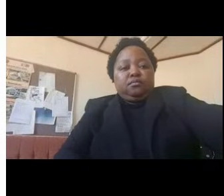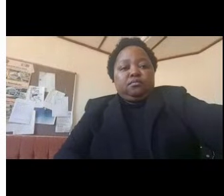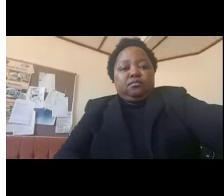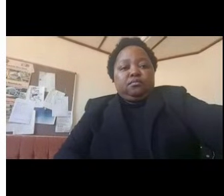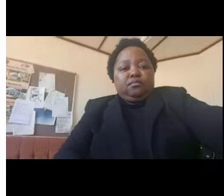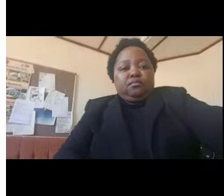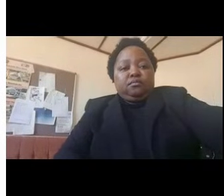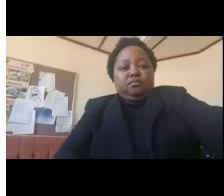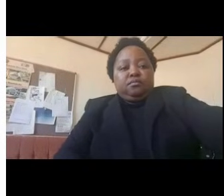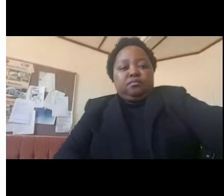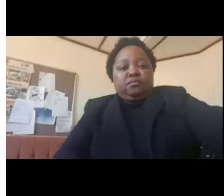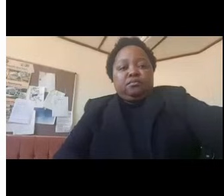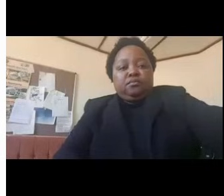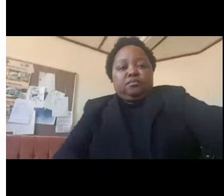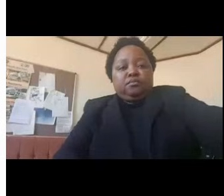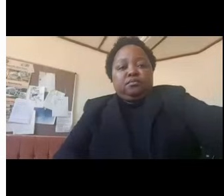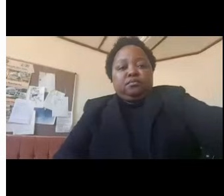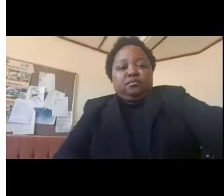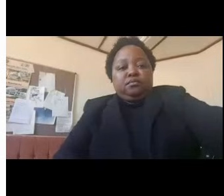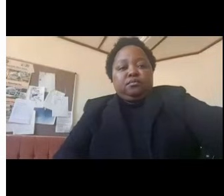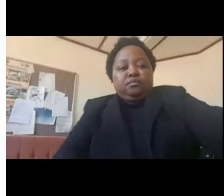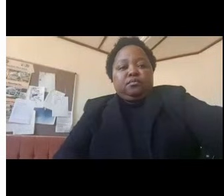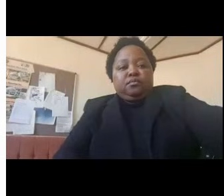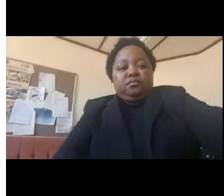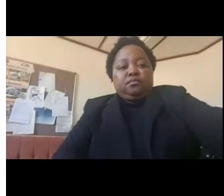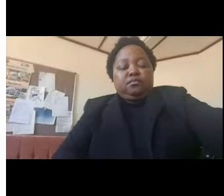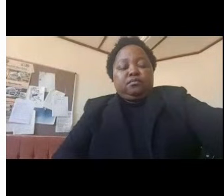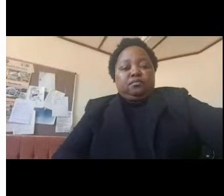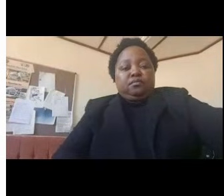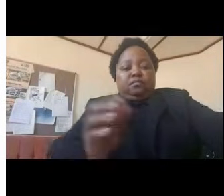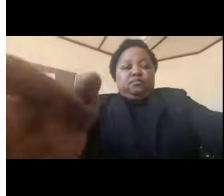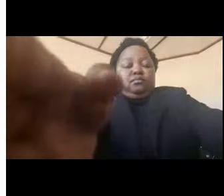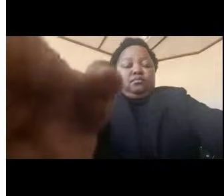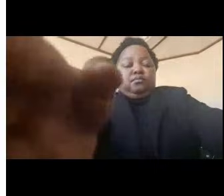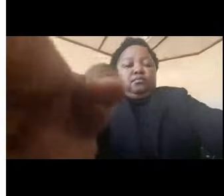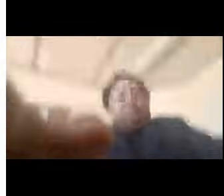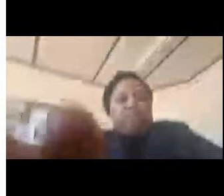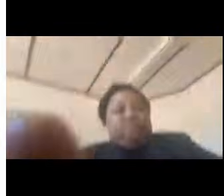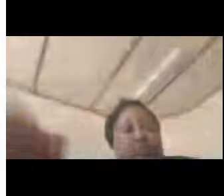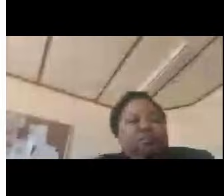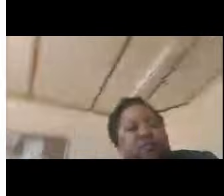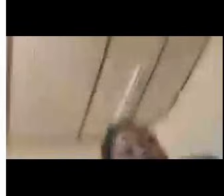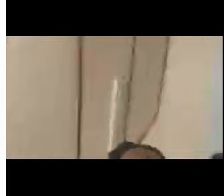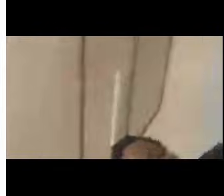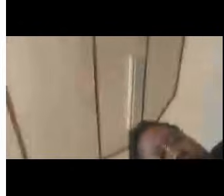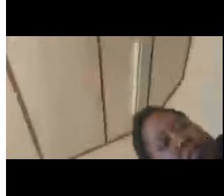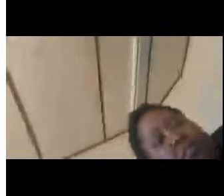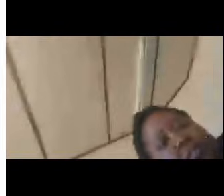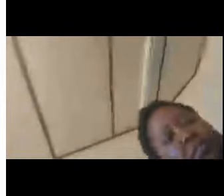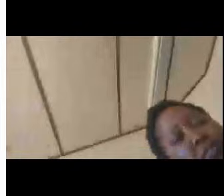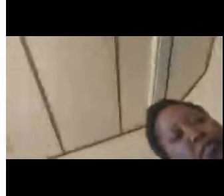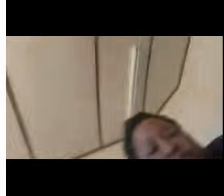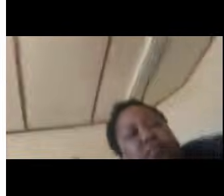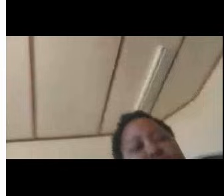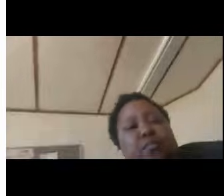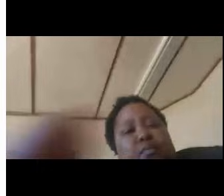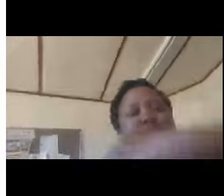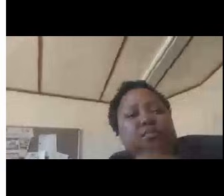Yes, the presentation is clear from our end. If you may proceed to the mic